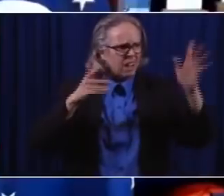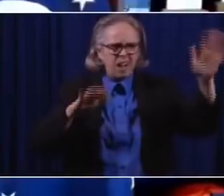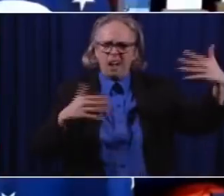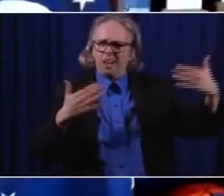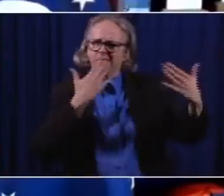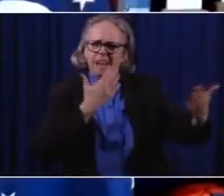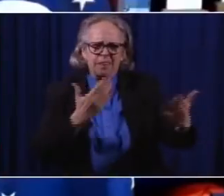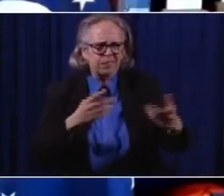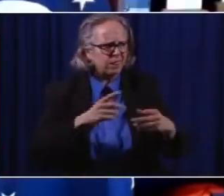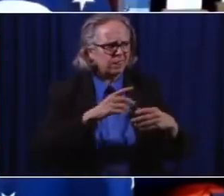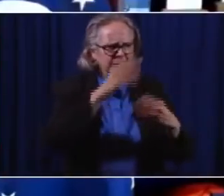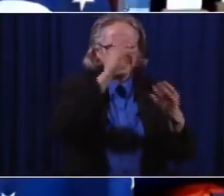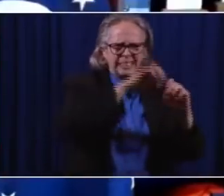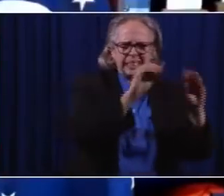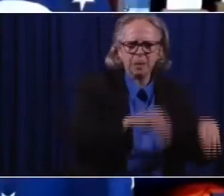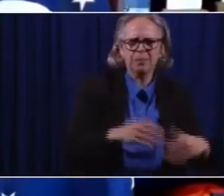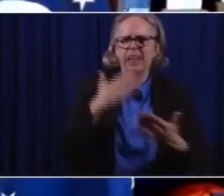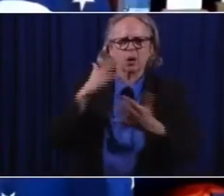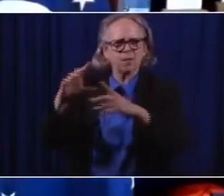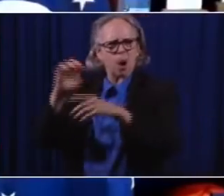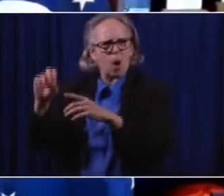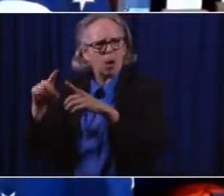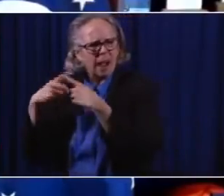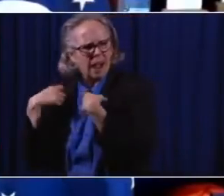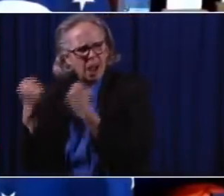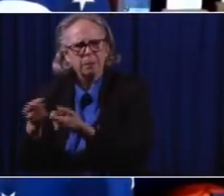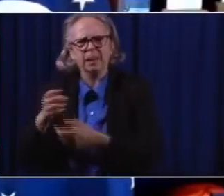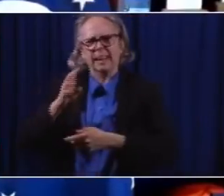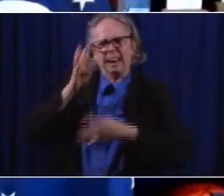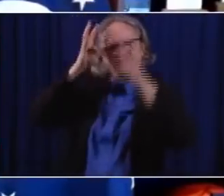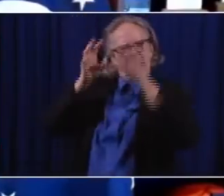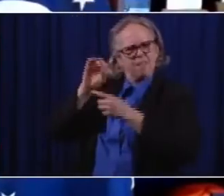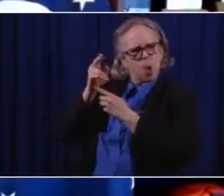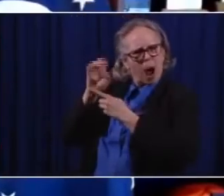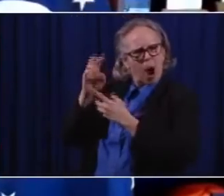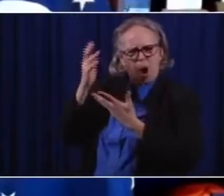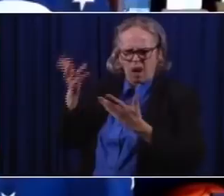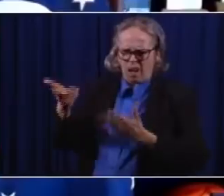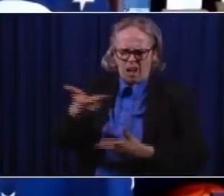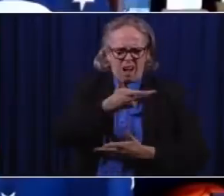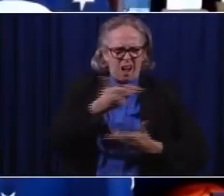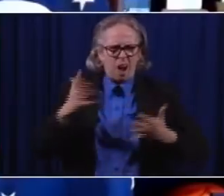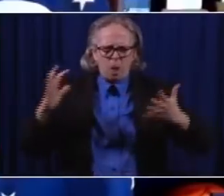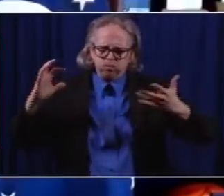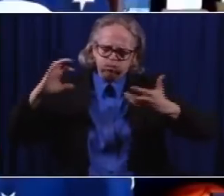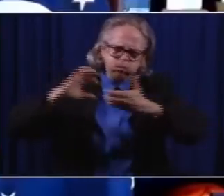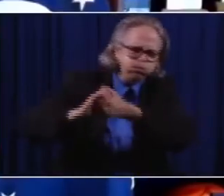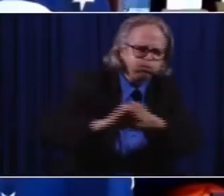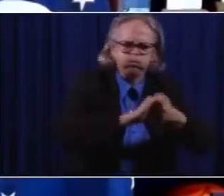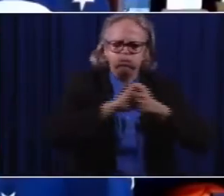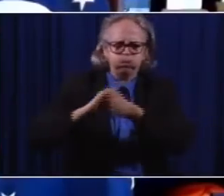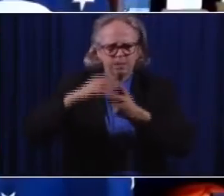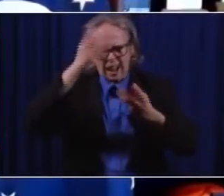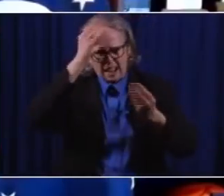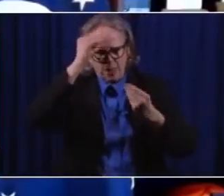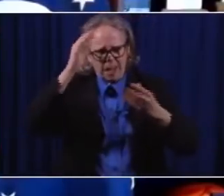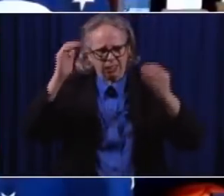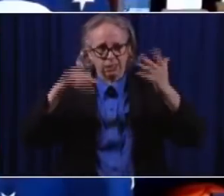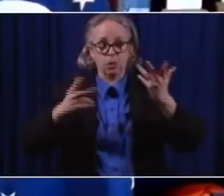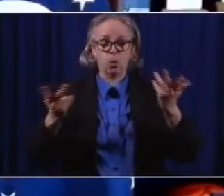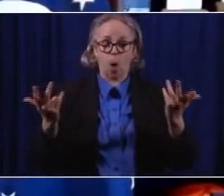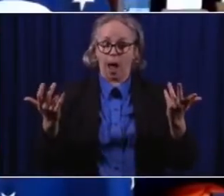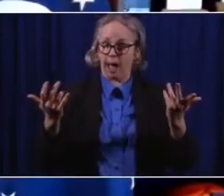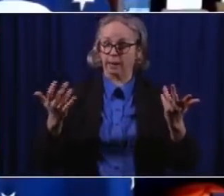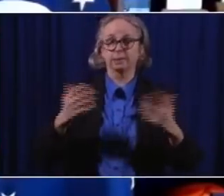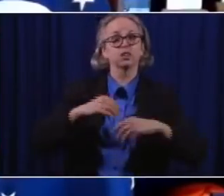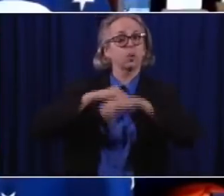Ohio team to make sure that they're delivering this information, that they're protecting privacy. I know